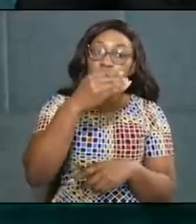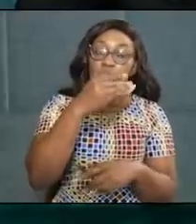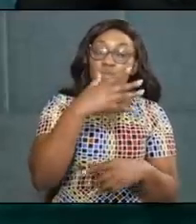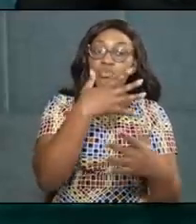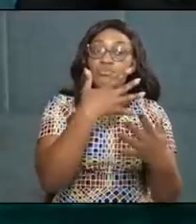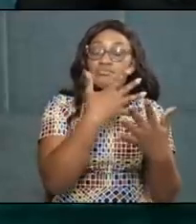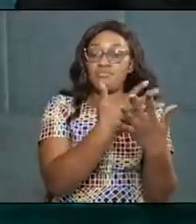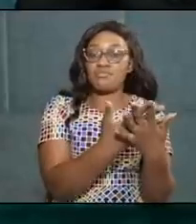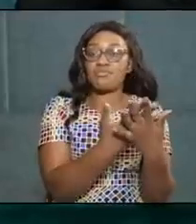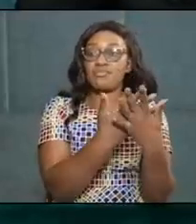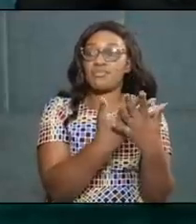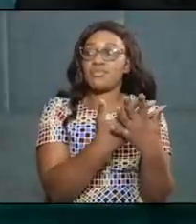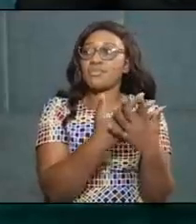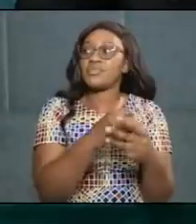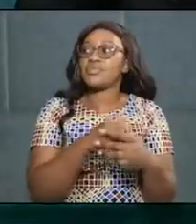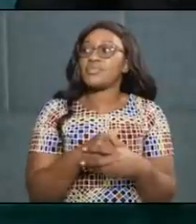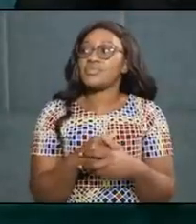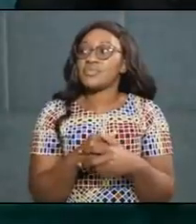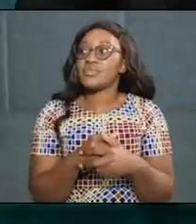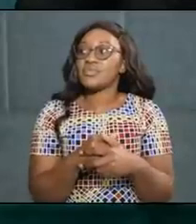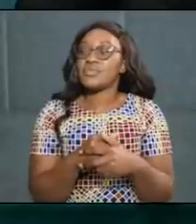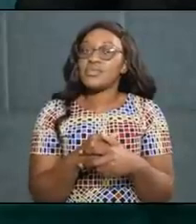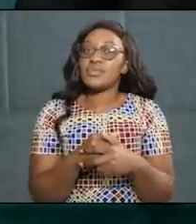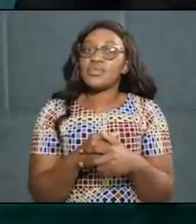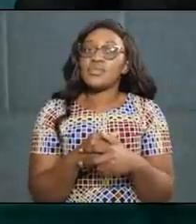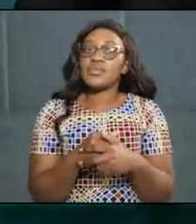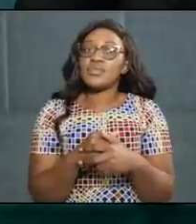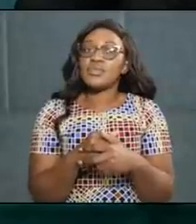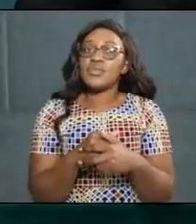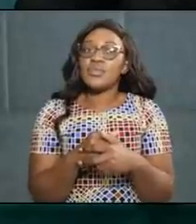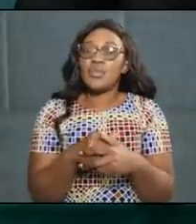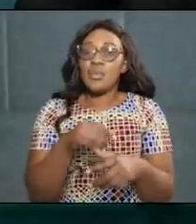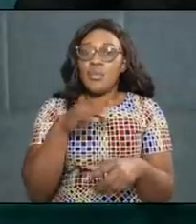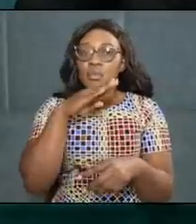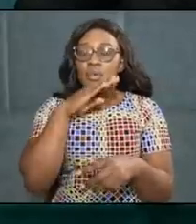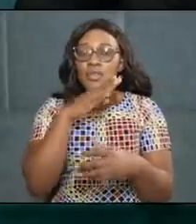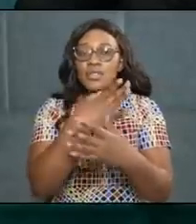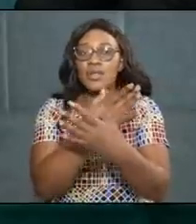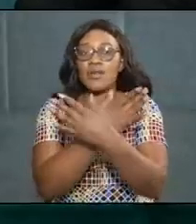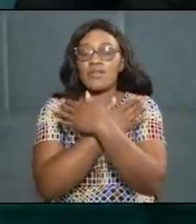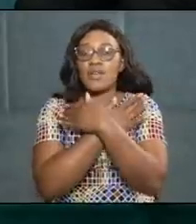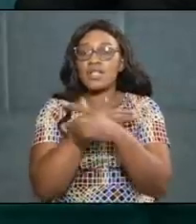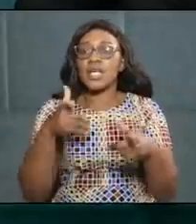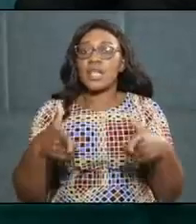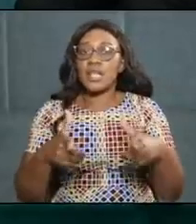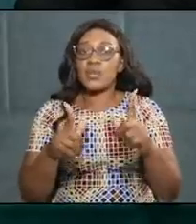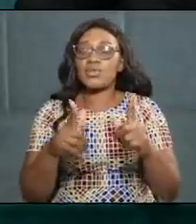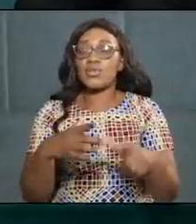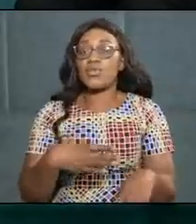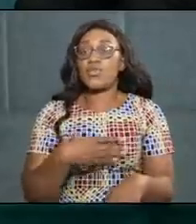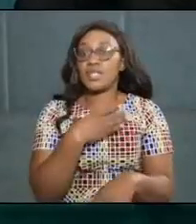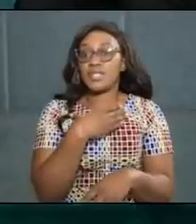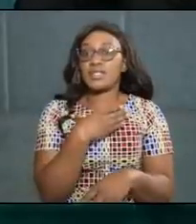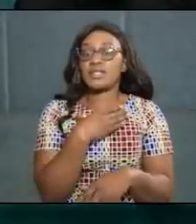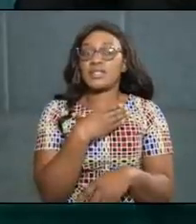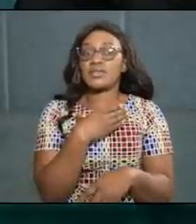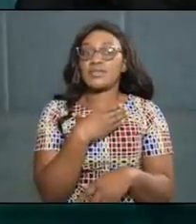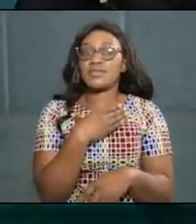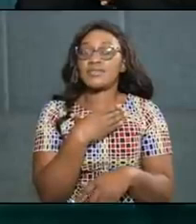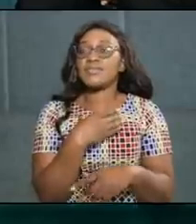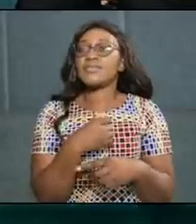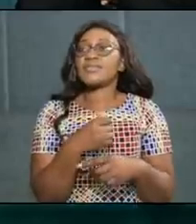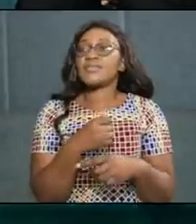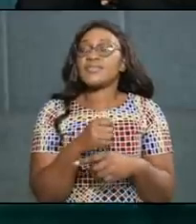there, Paul's friends were allowed to visit him, but being in prison also kept Paul being safe from being killed by